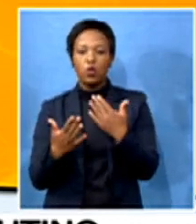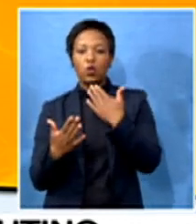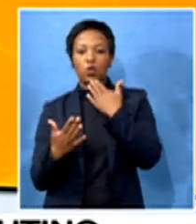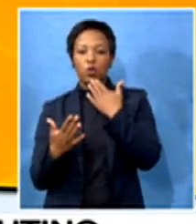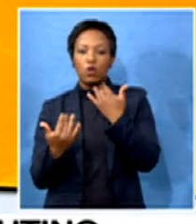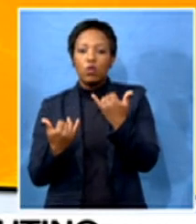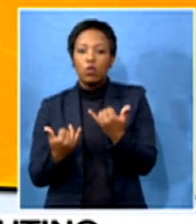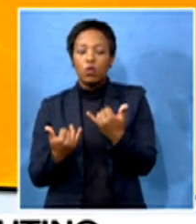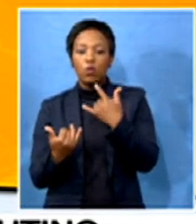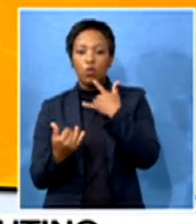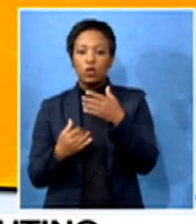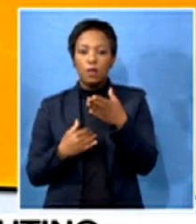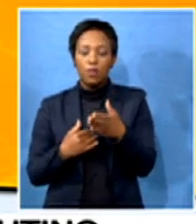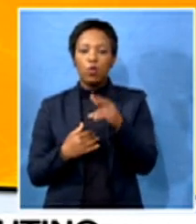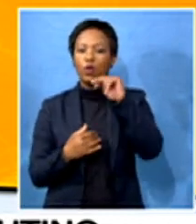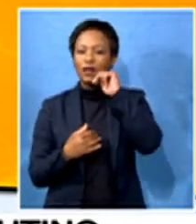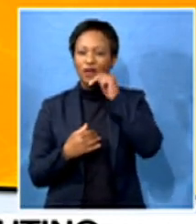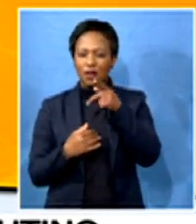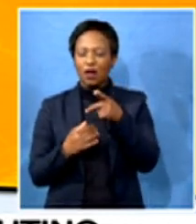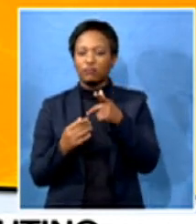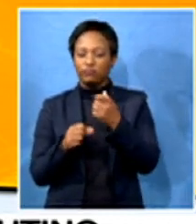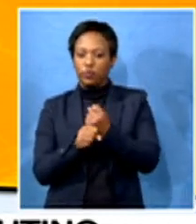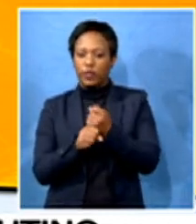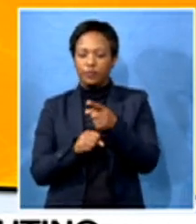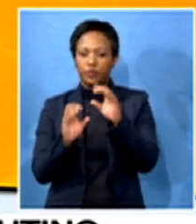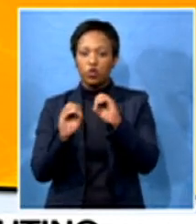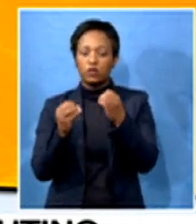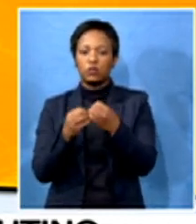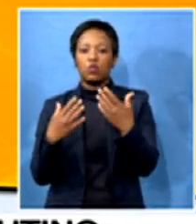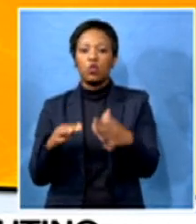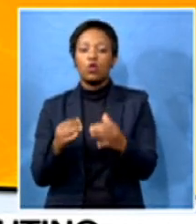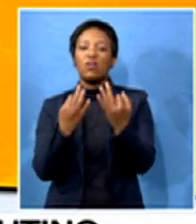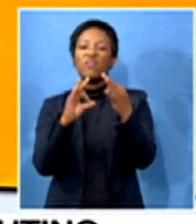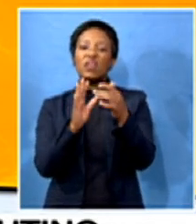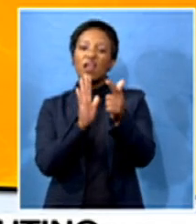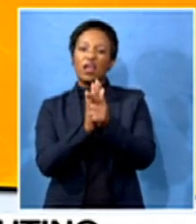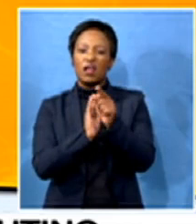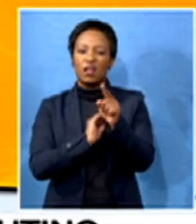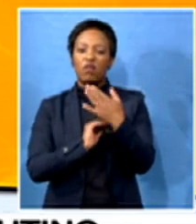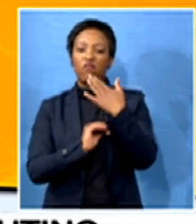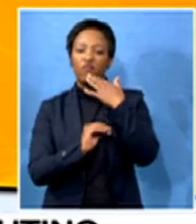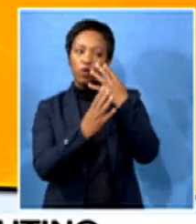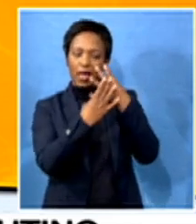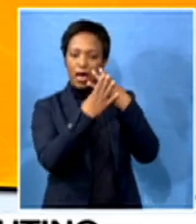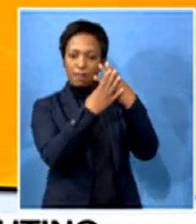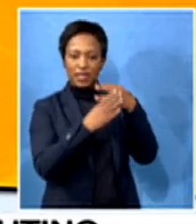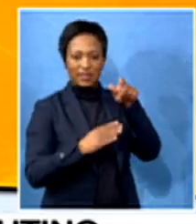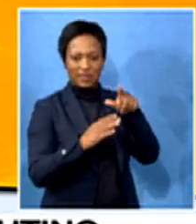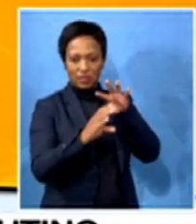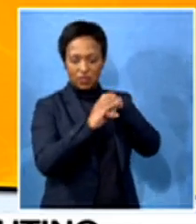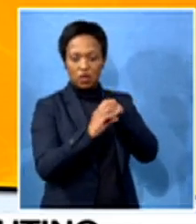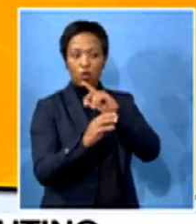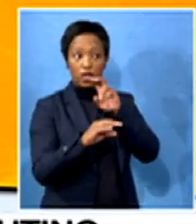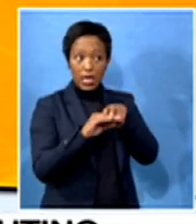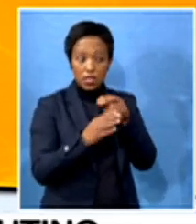decongestion of prisons in Nigeria. And the organization renders free legal representation to inmates in need of their